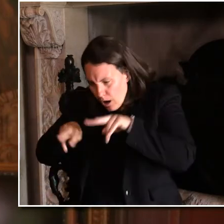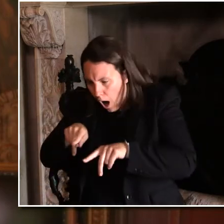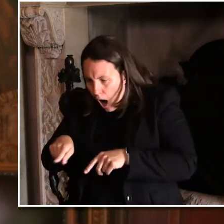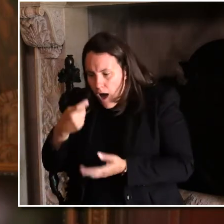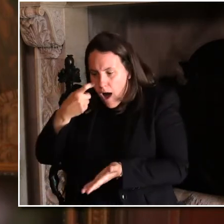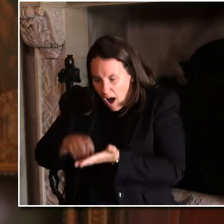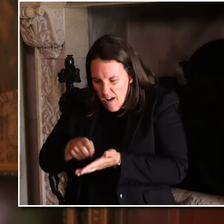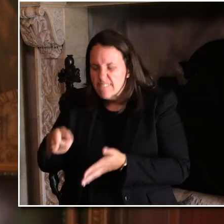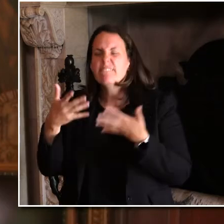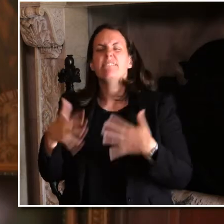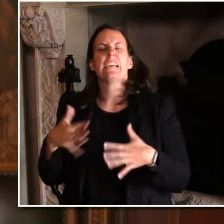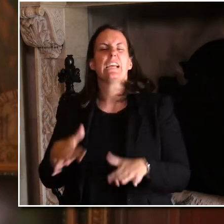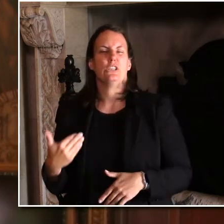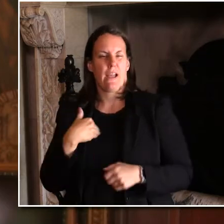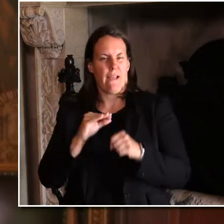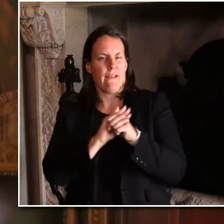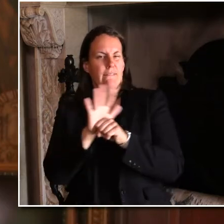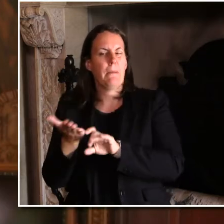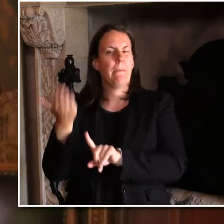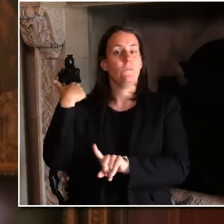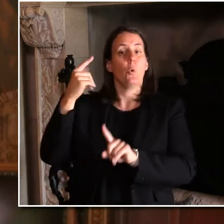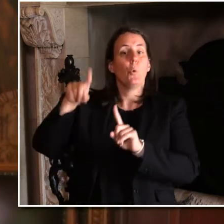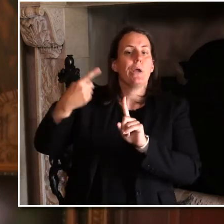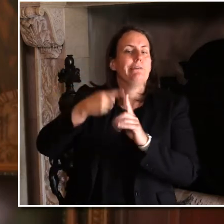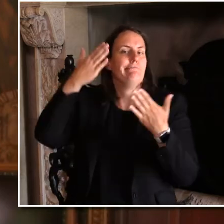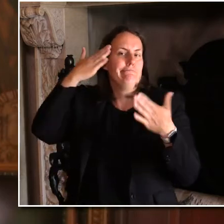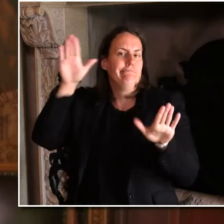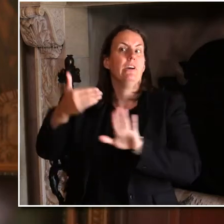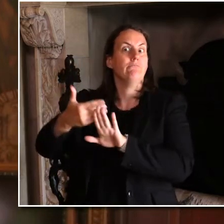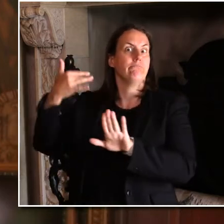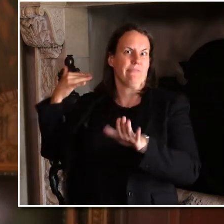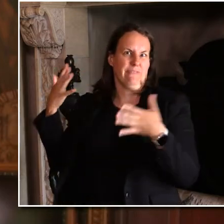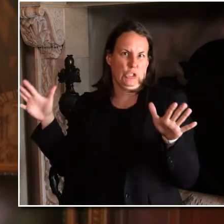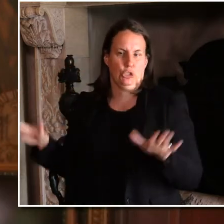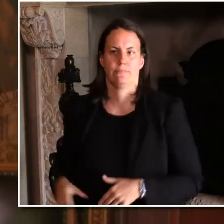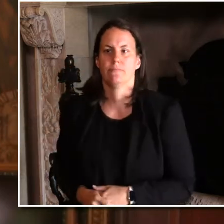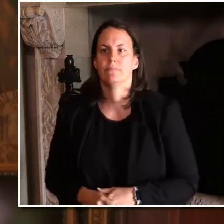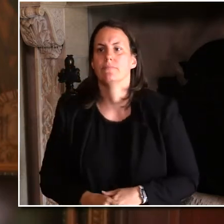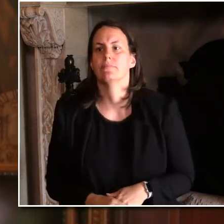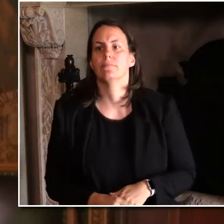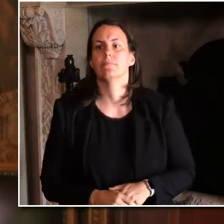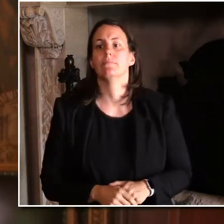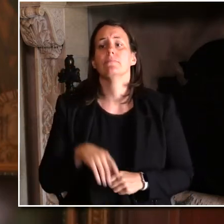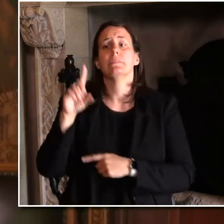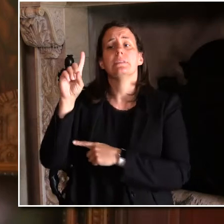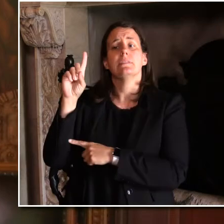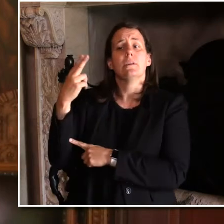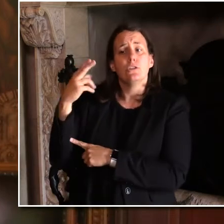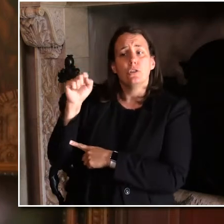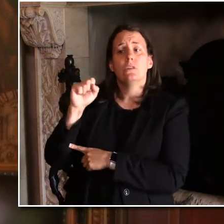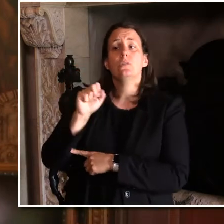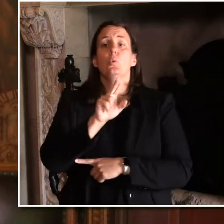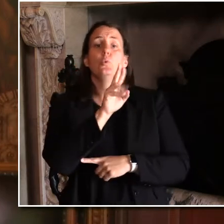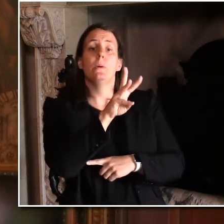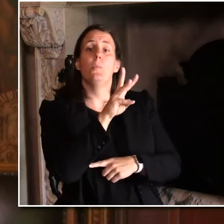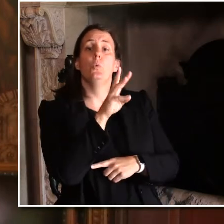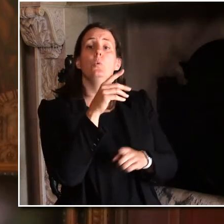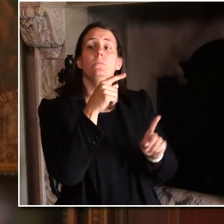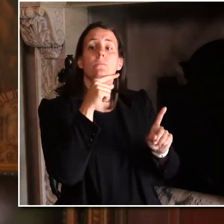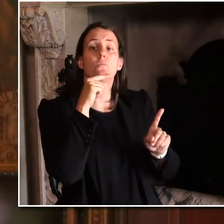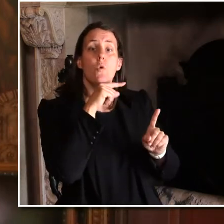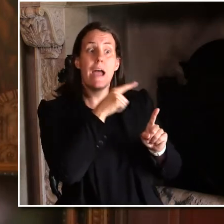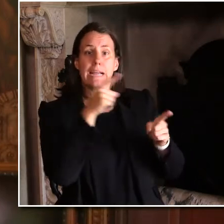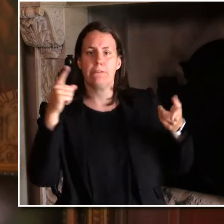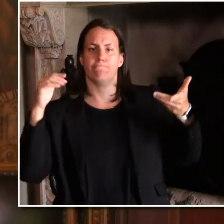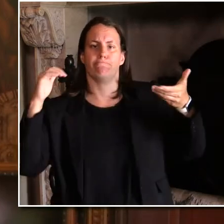University of Wisconsin School of Medicine and Public Health, who operates an ongoing study called the Survey of the Health of Wisconsin, or the SHOW,